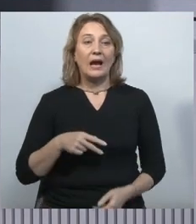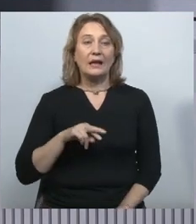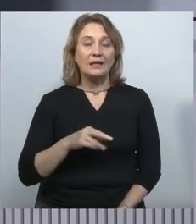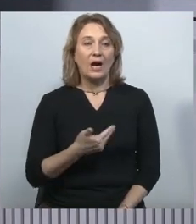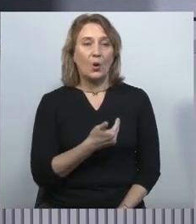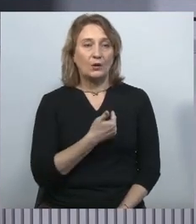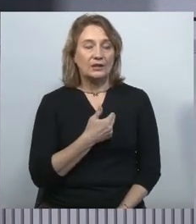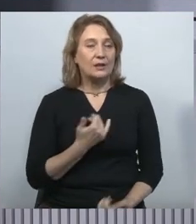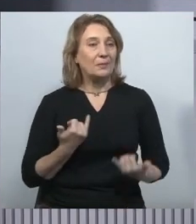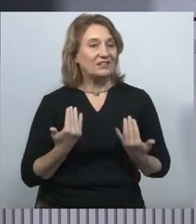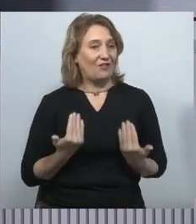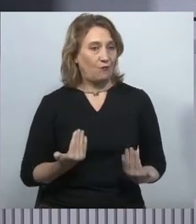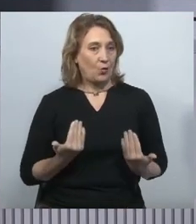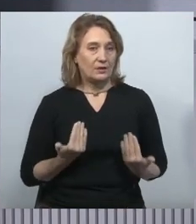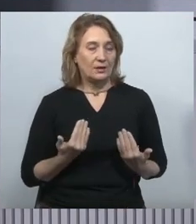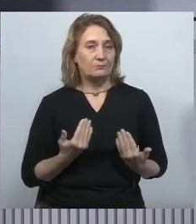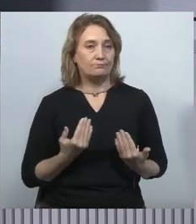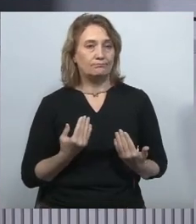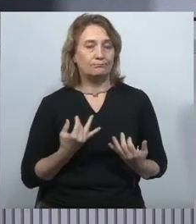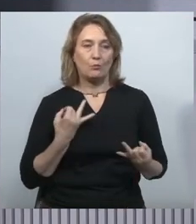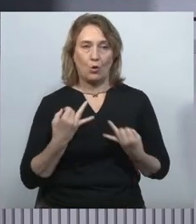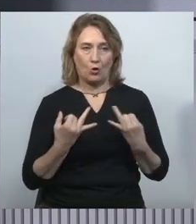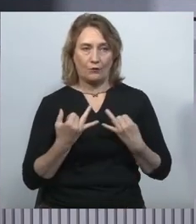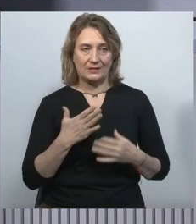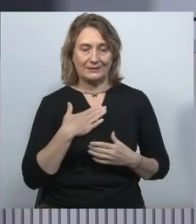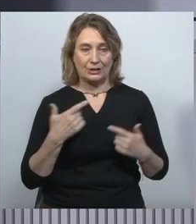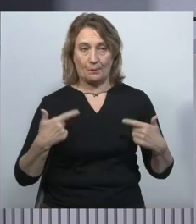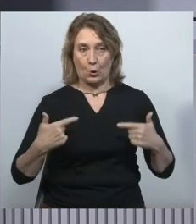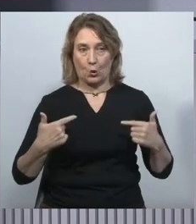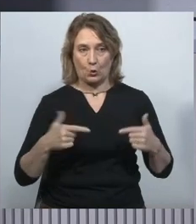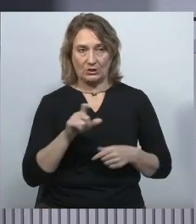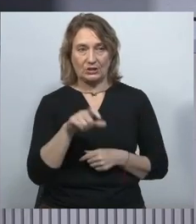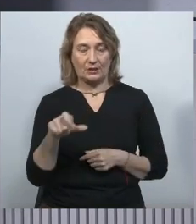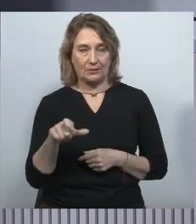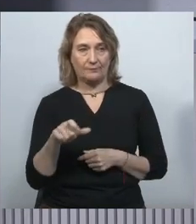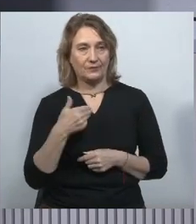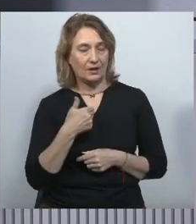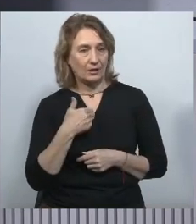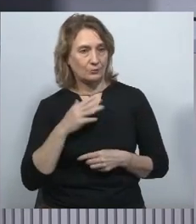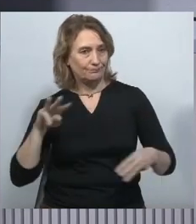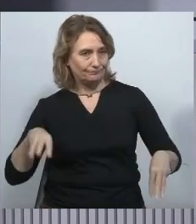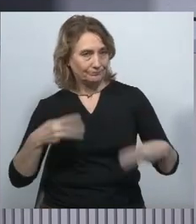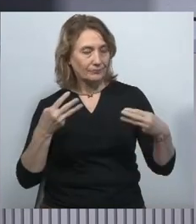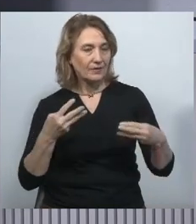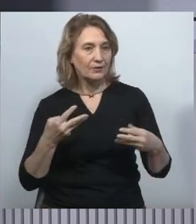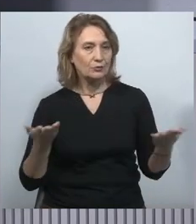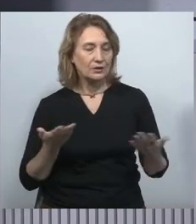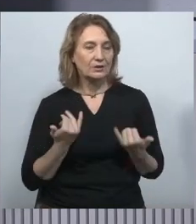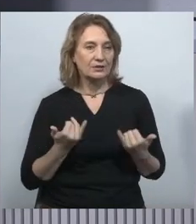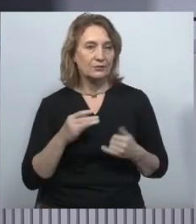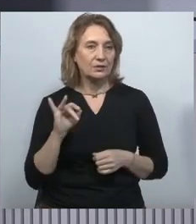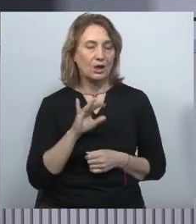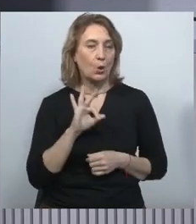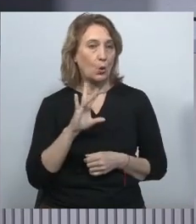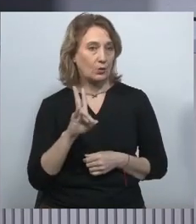And I would like to speak about our guests about this, and I would like to give floor to Jon